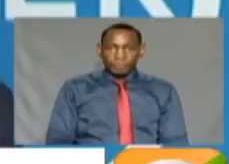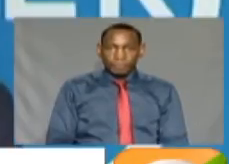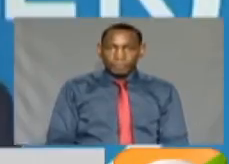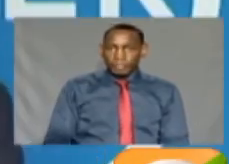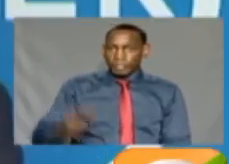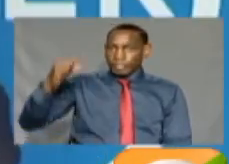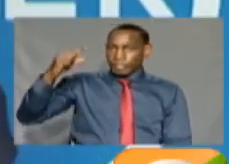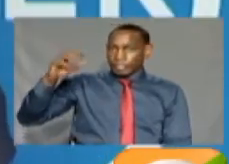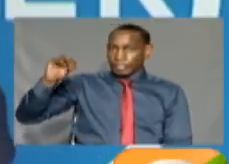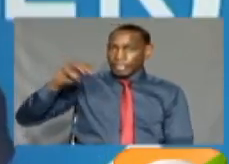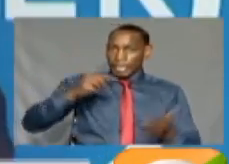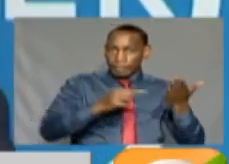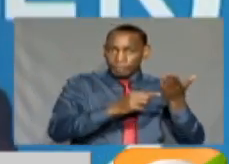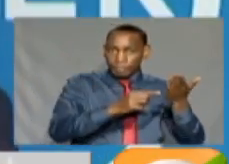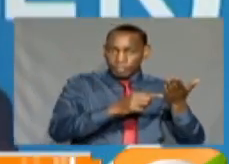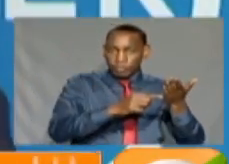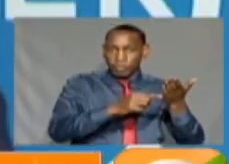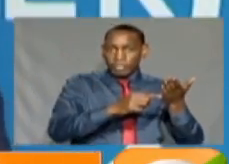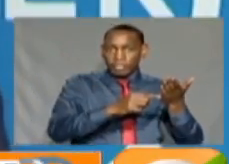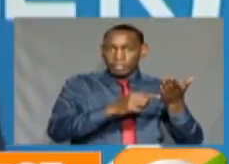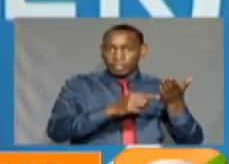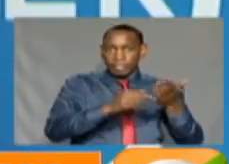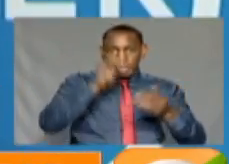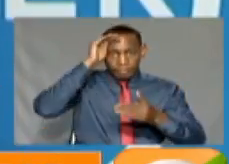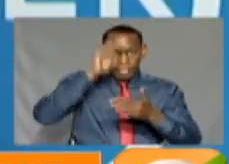GM technology, we strongly believe, is